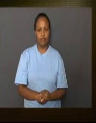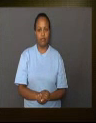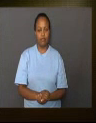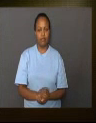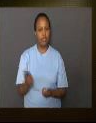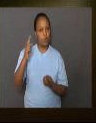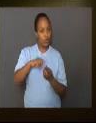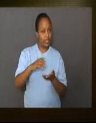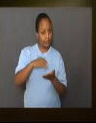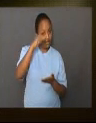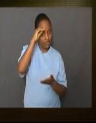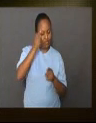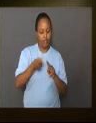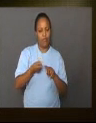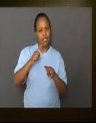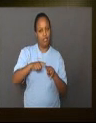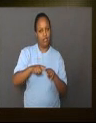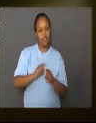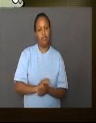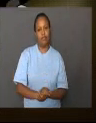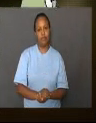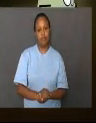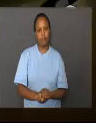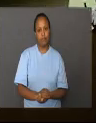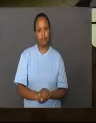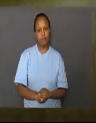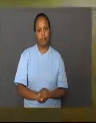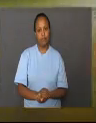Let's get back to our lesson.